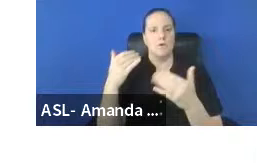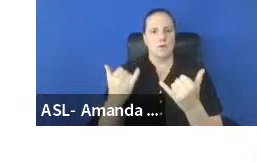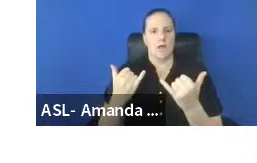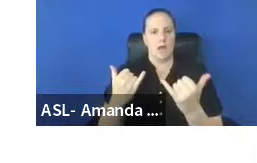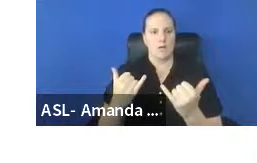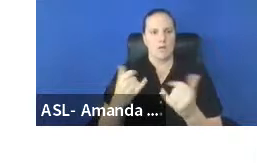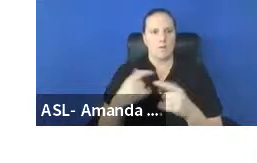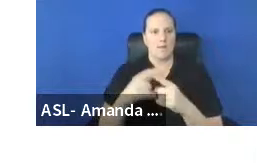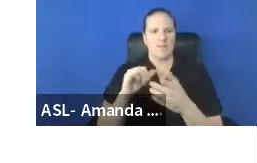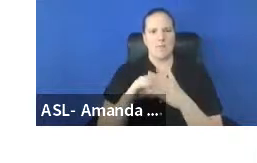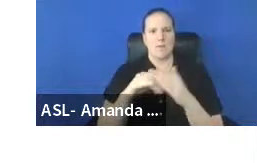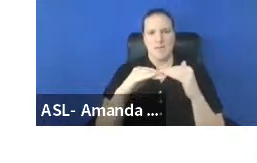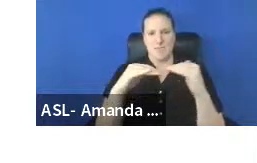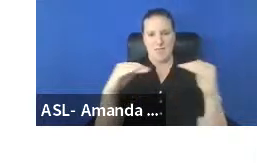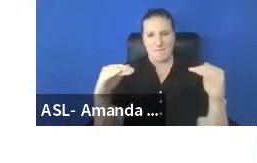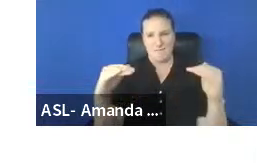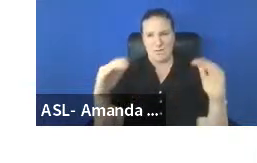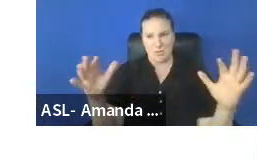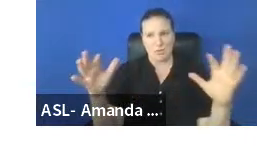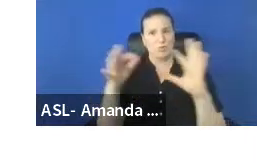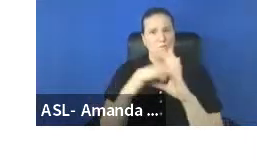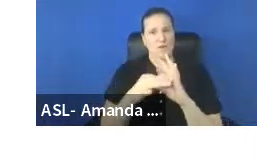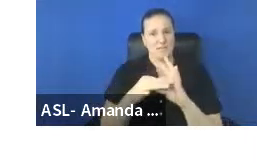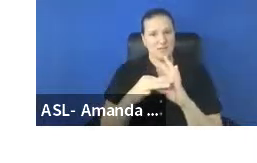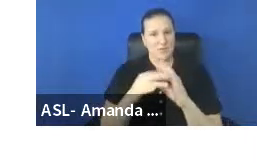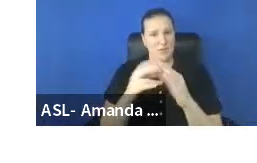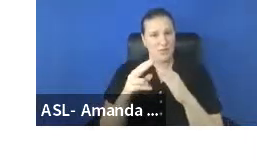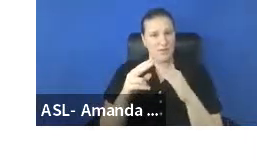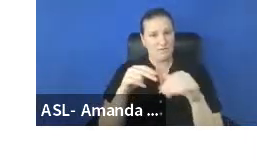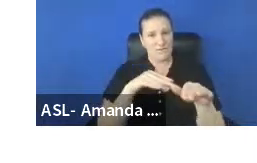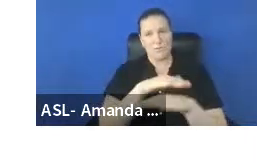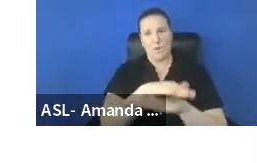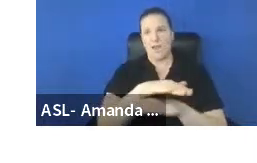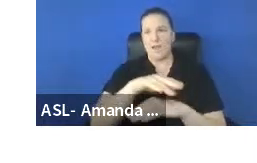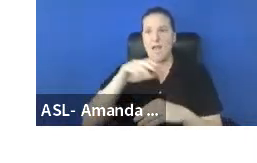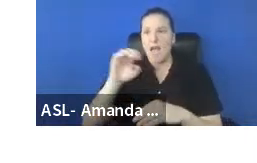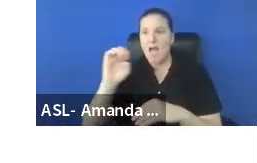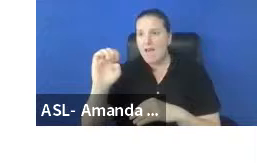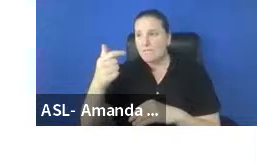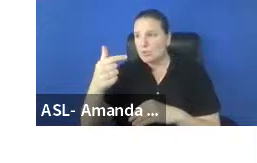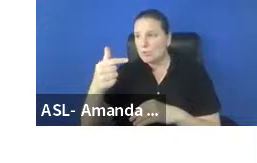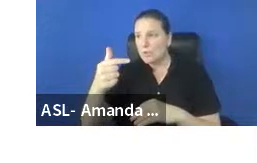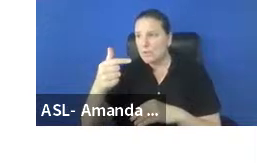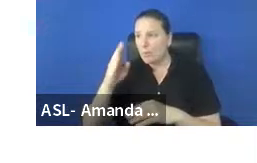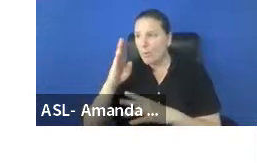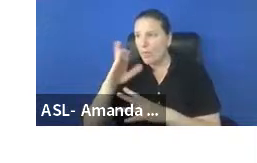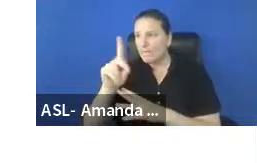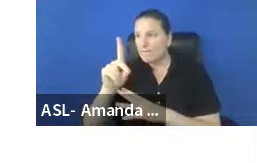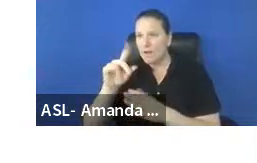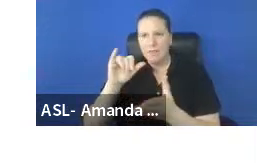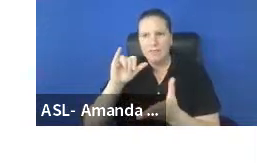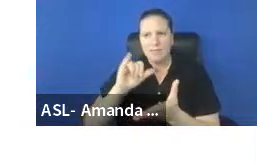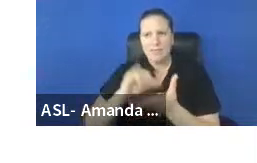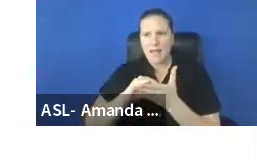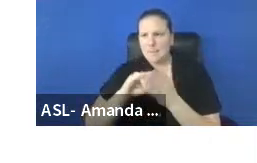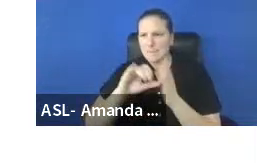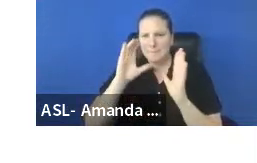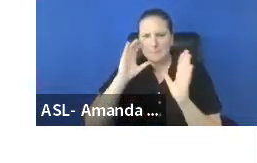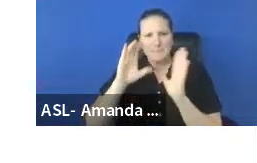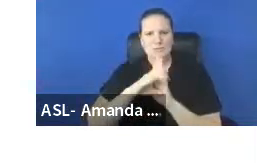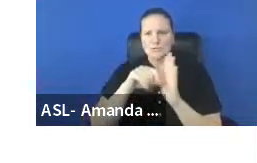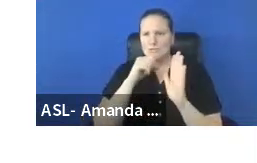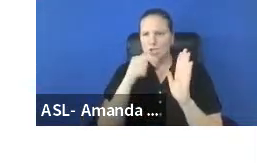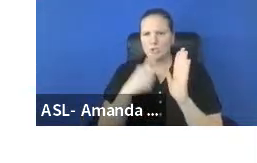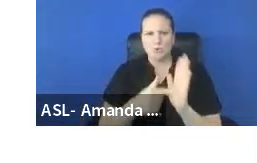will be level and join into the existing freeway at Evergreen Boulevard. And this diagram doesn't show.